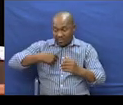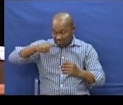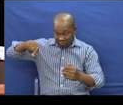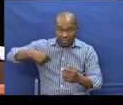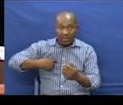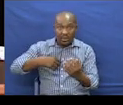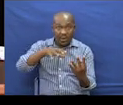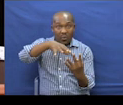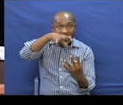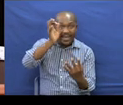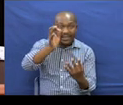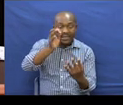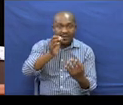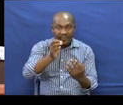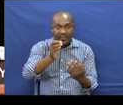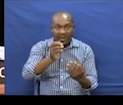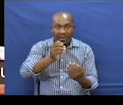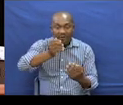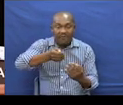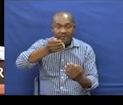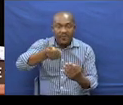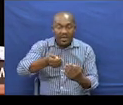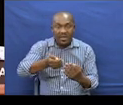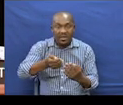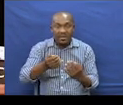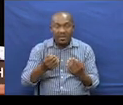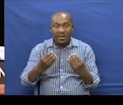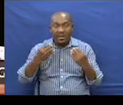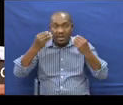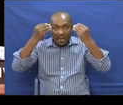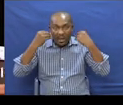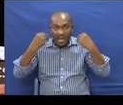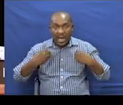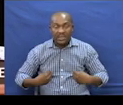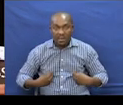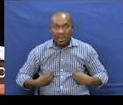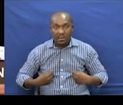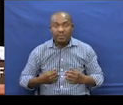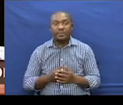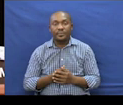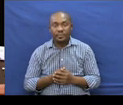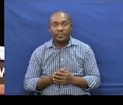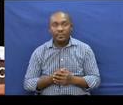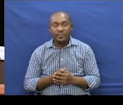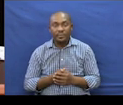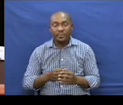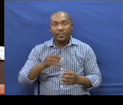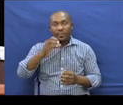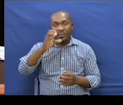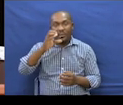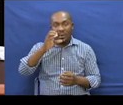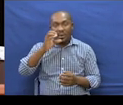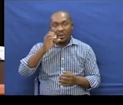the village council, the 25 members of the village council at the village level, when we